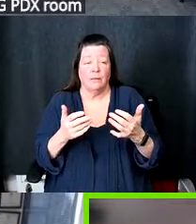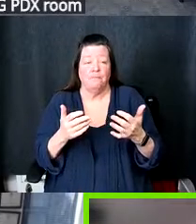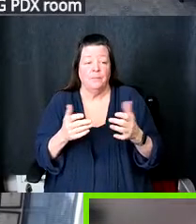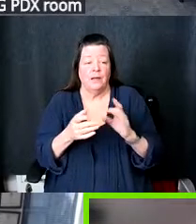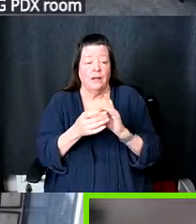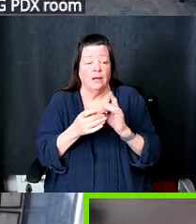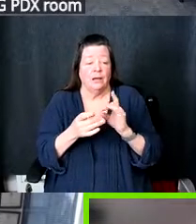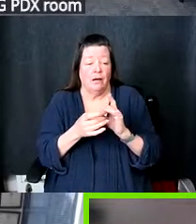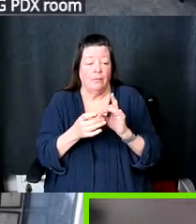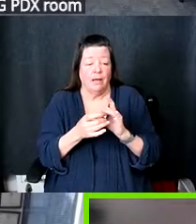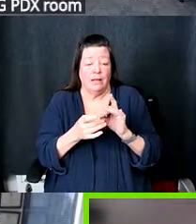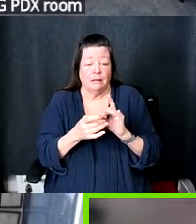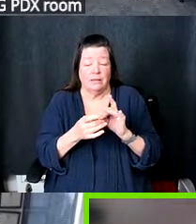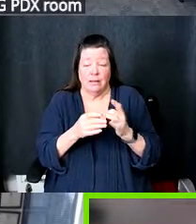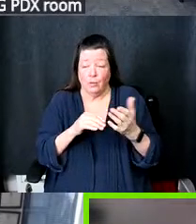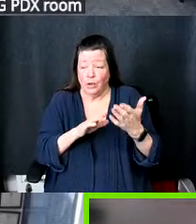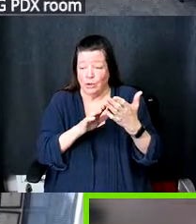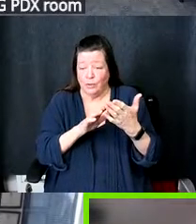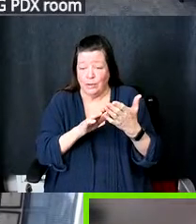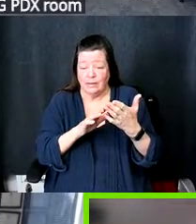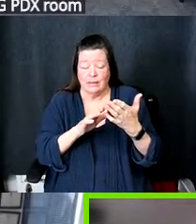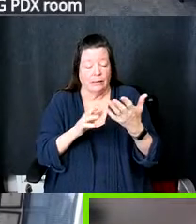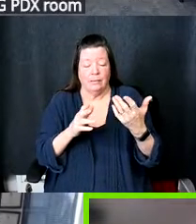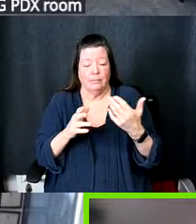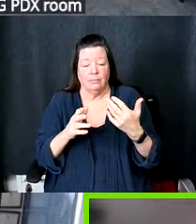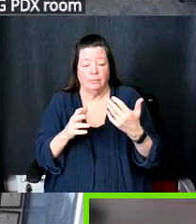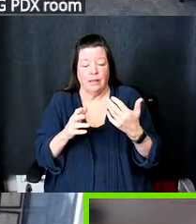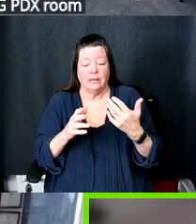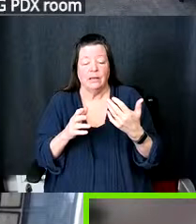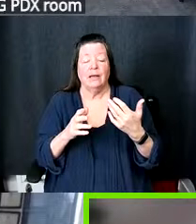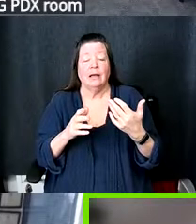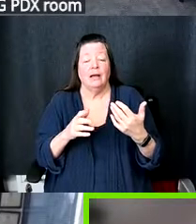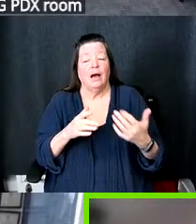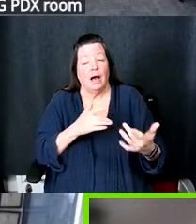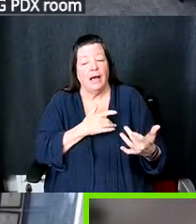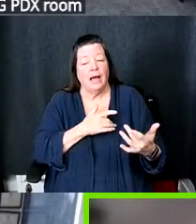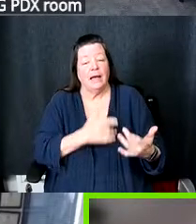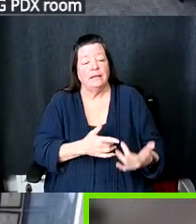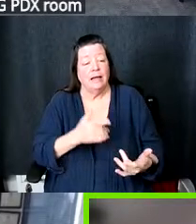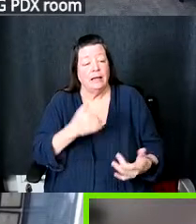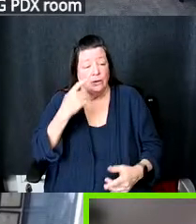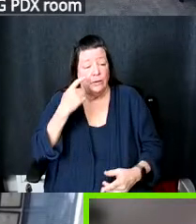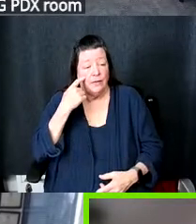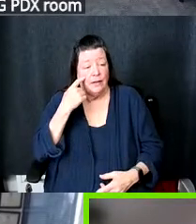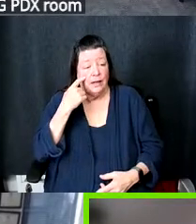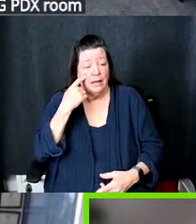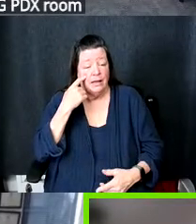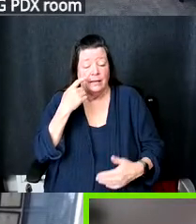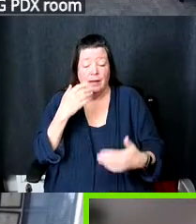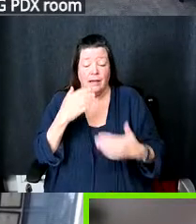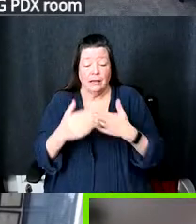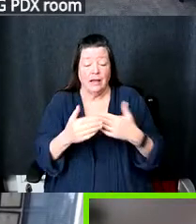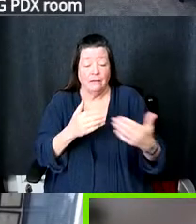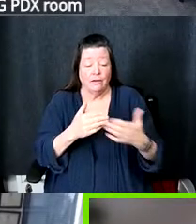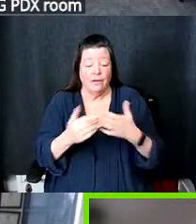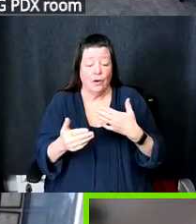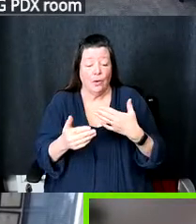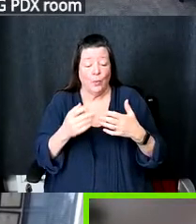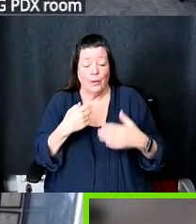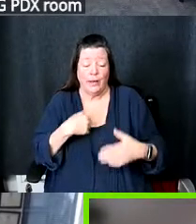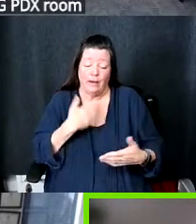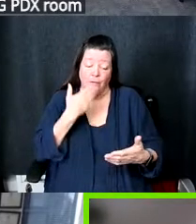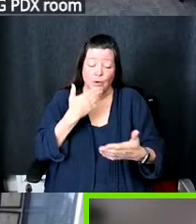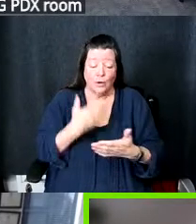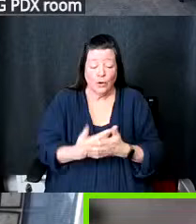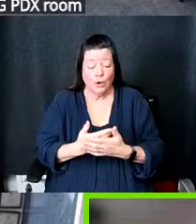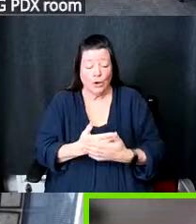comments that we're addressing, but I do tend to think that despite the noble goals of encouraging,